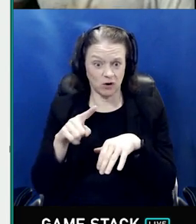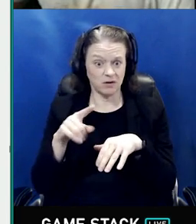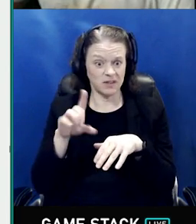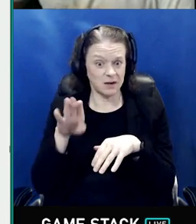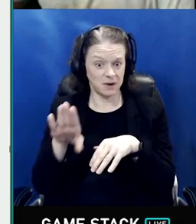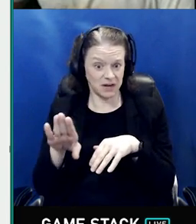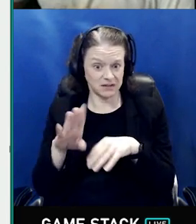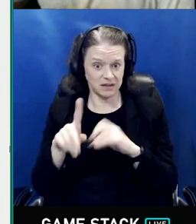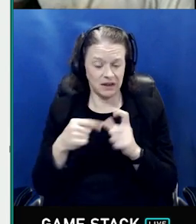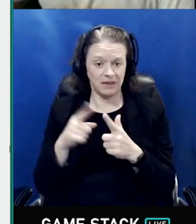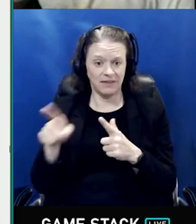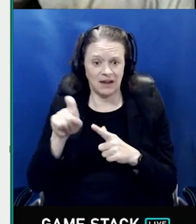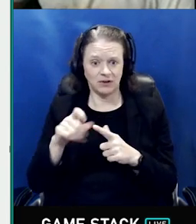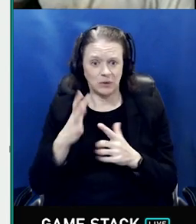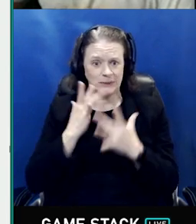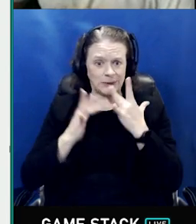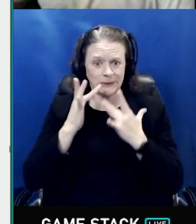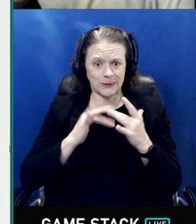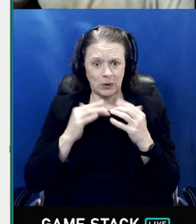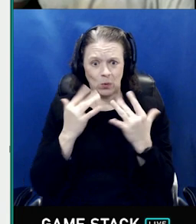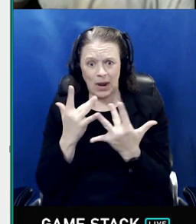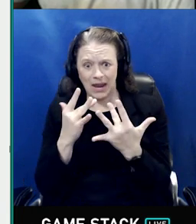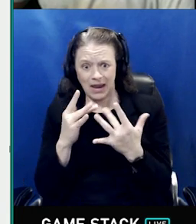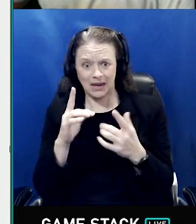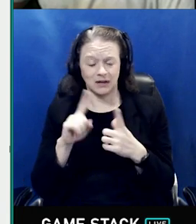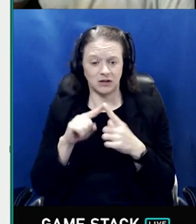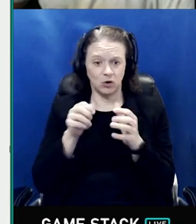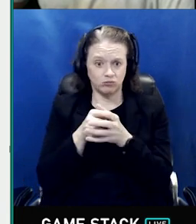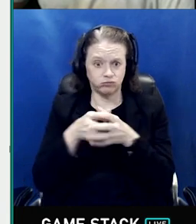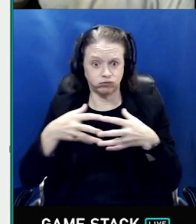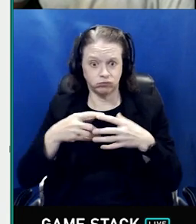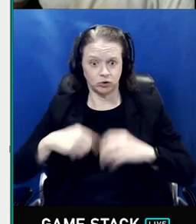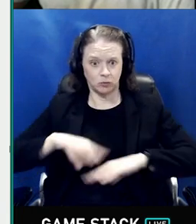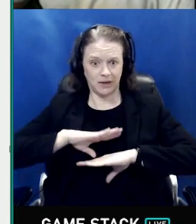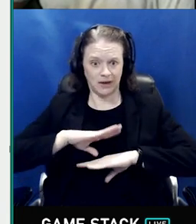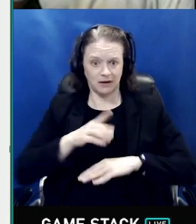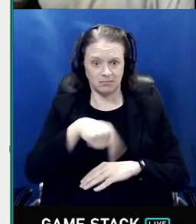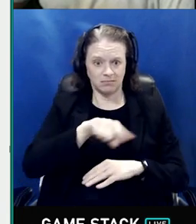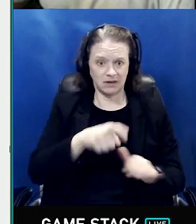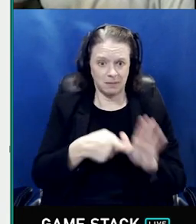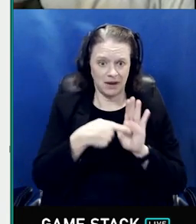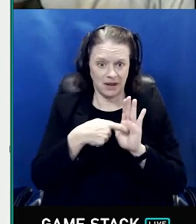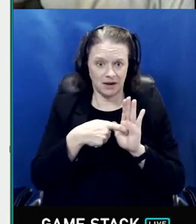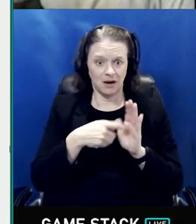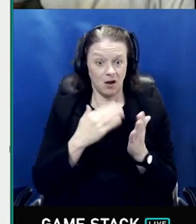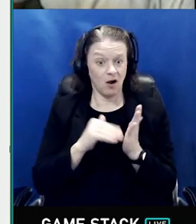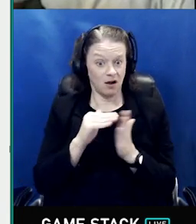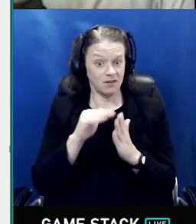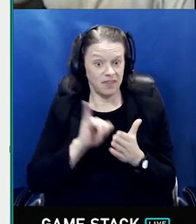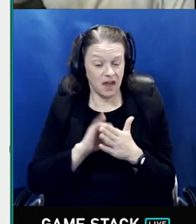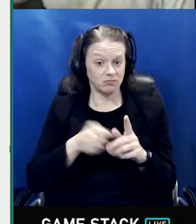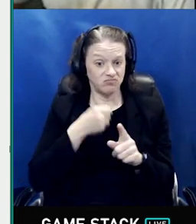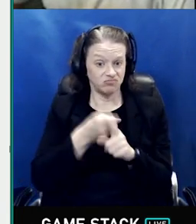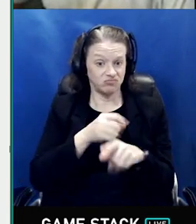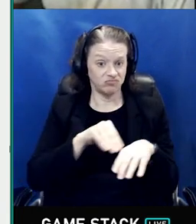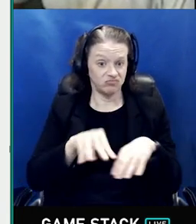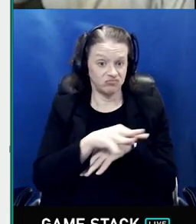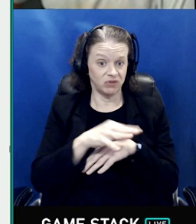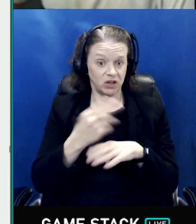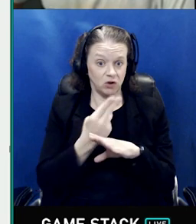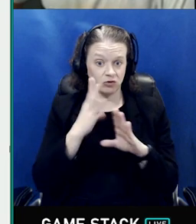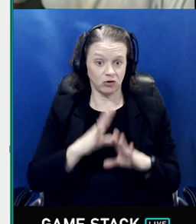have to wait to scale these resources up to meet demand. And this often impacts users, of course, and their experience with the